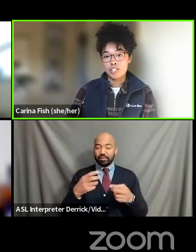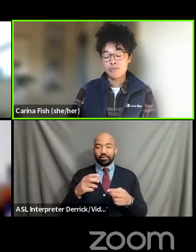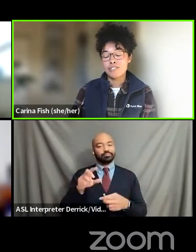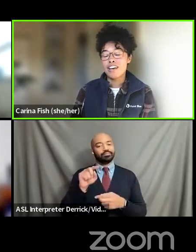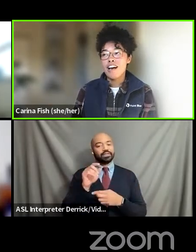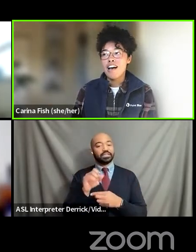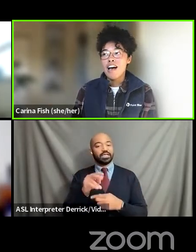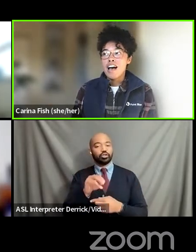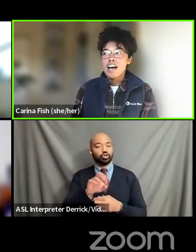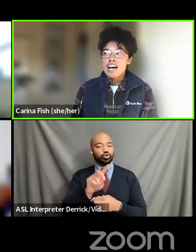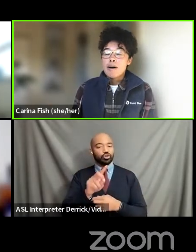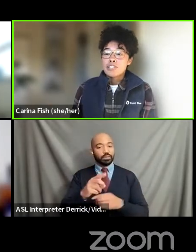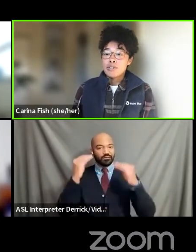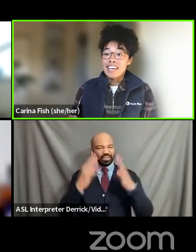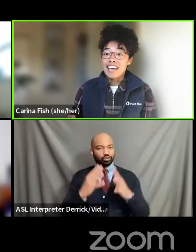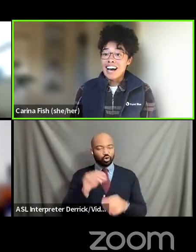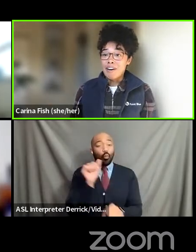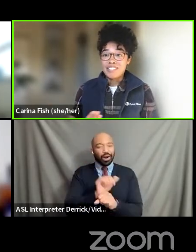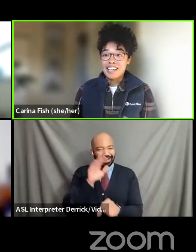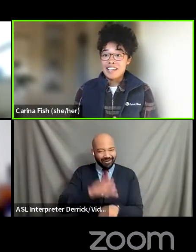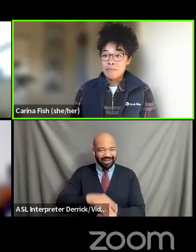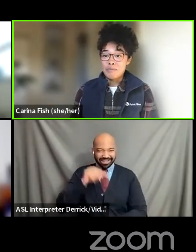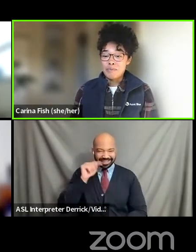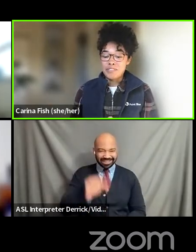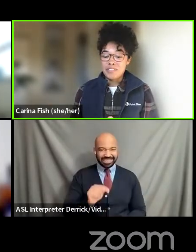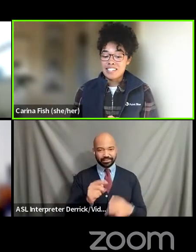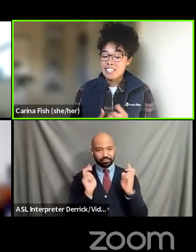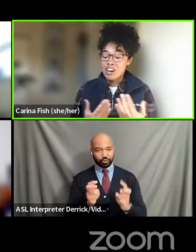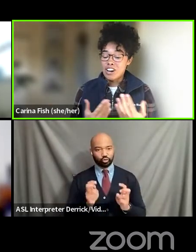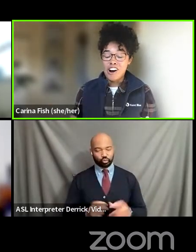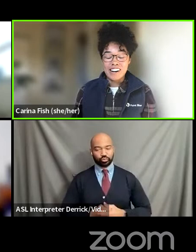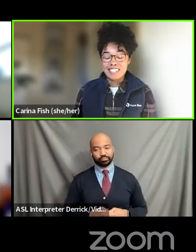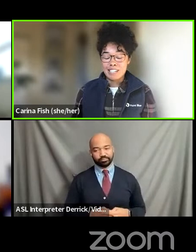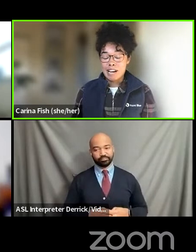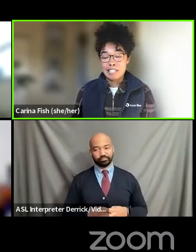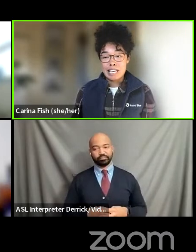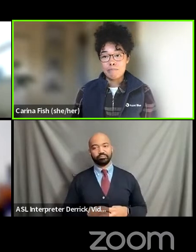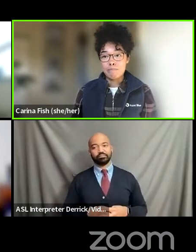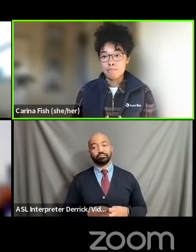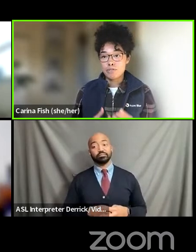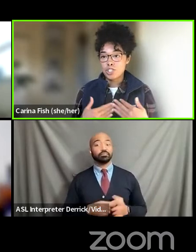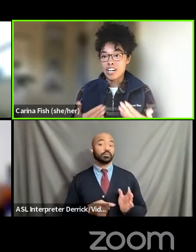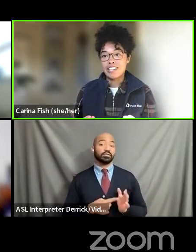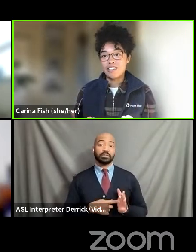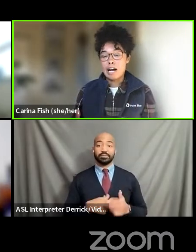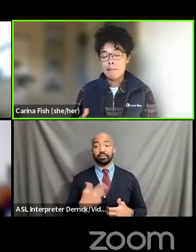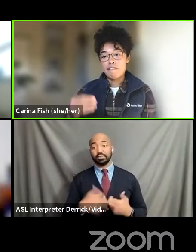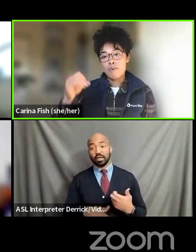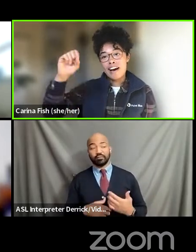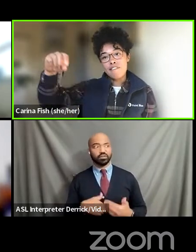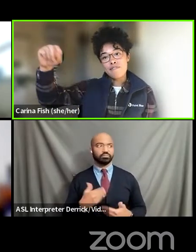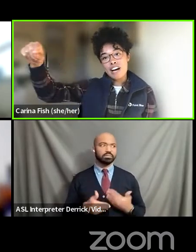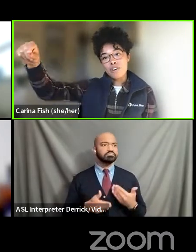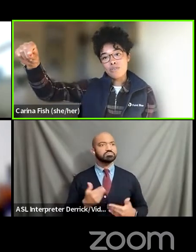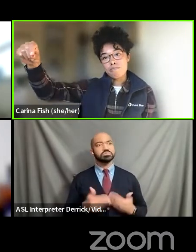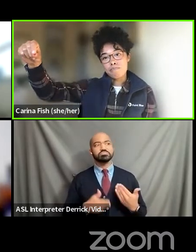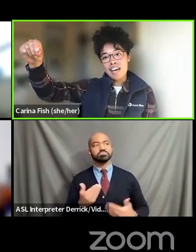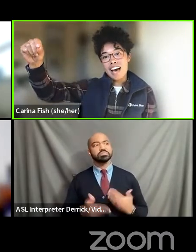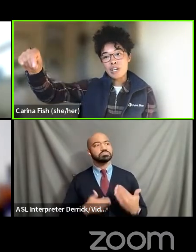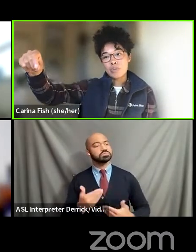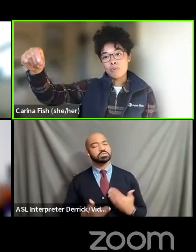these type of issues. So yeah, I would say it's hard to sometimes keep chugging along, but if you have